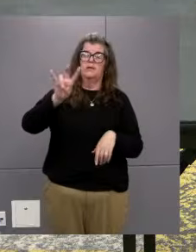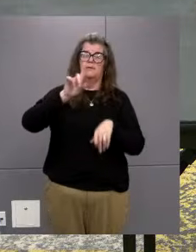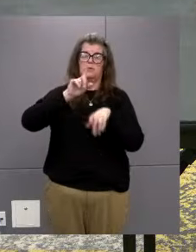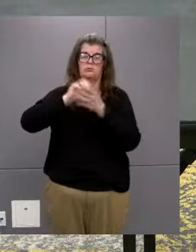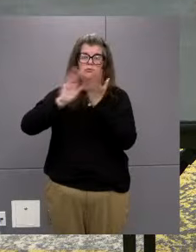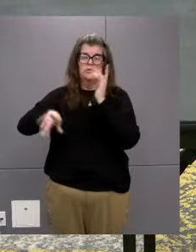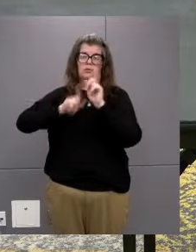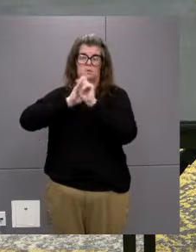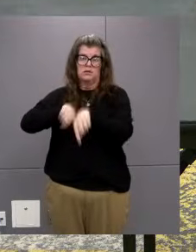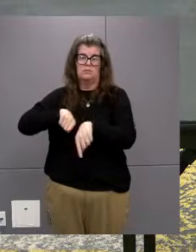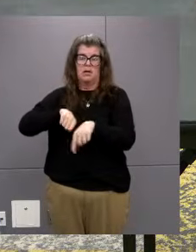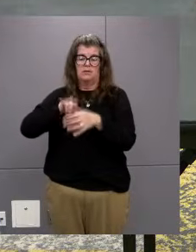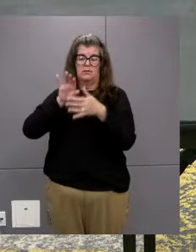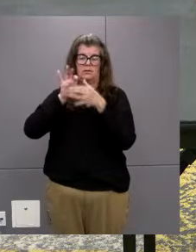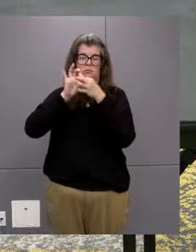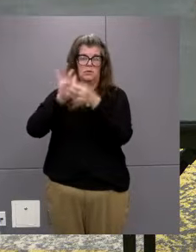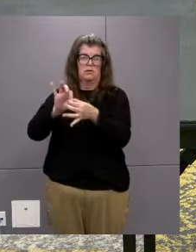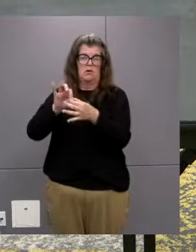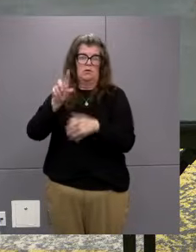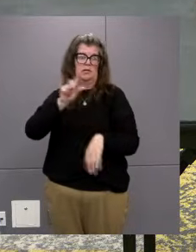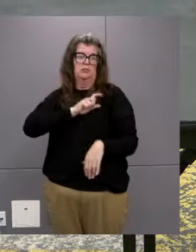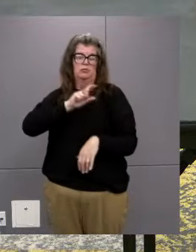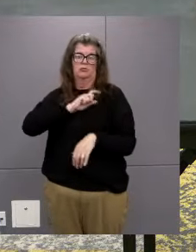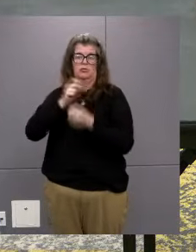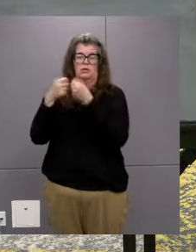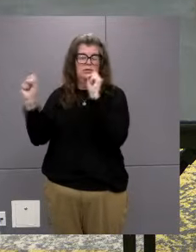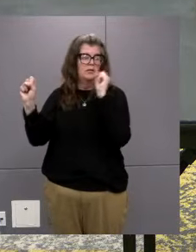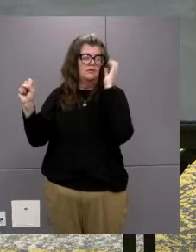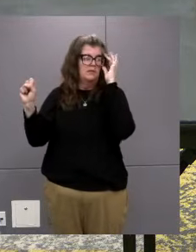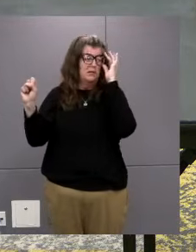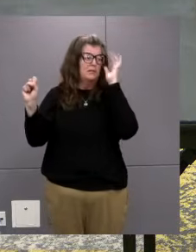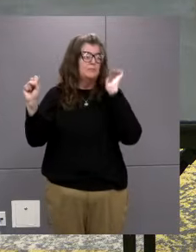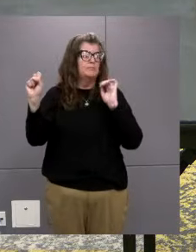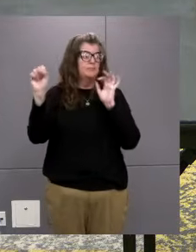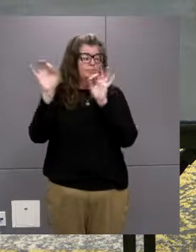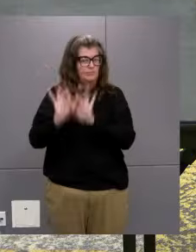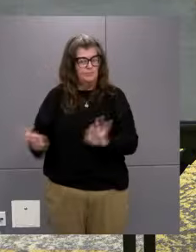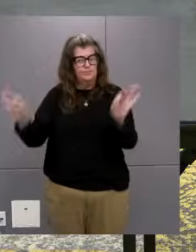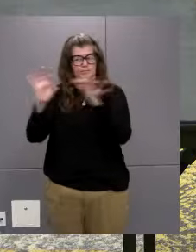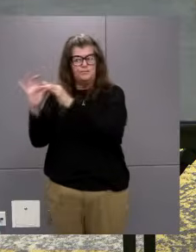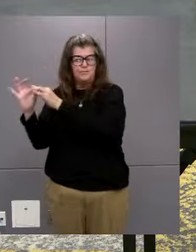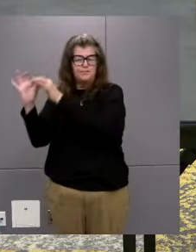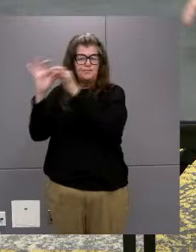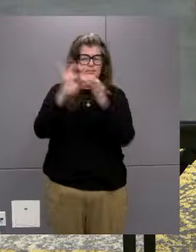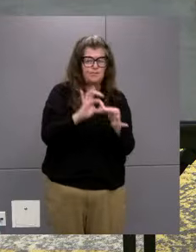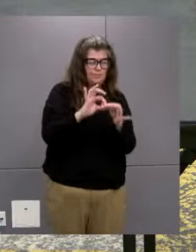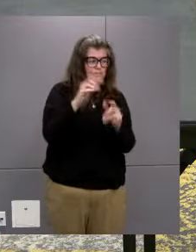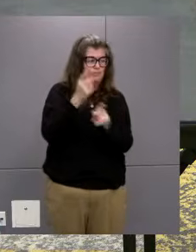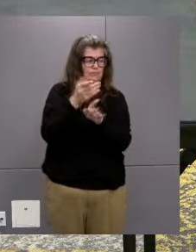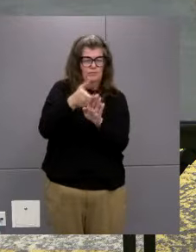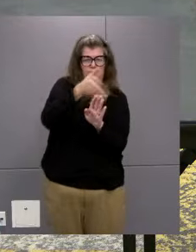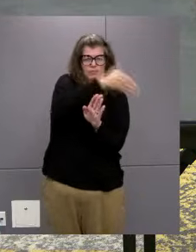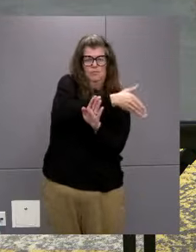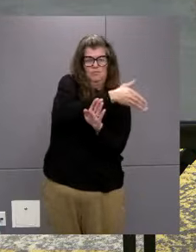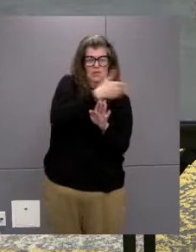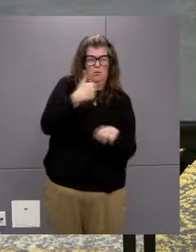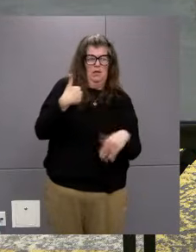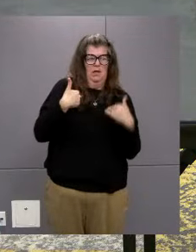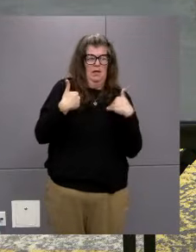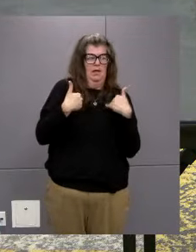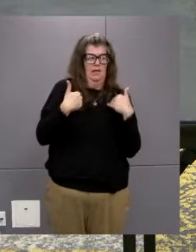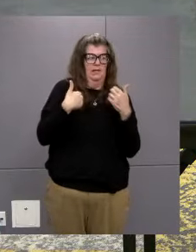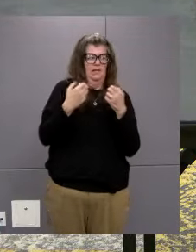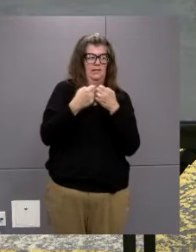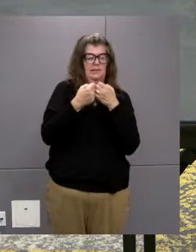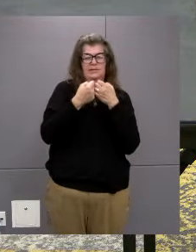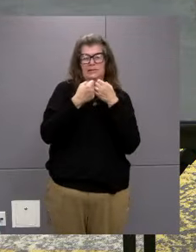responded to the safety. I do think that is in correlation to right before that, we also had another safety survey